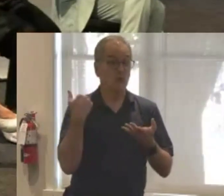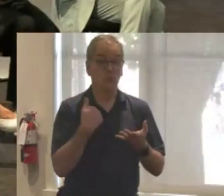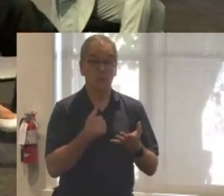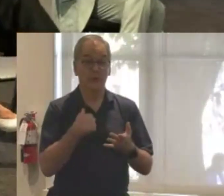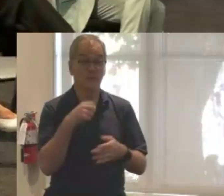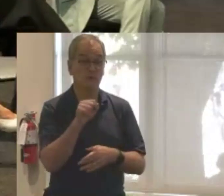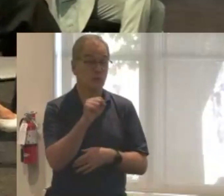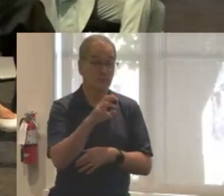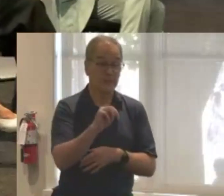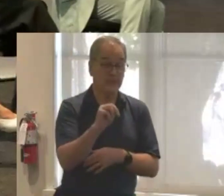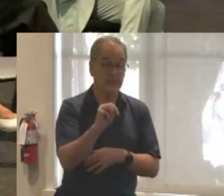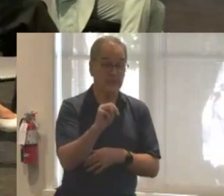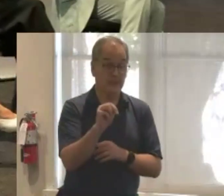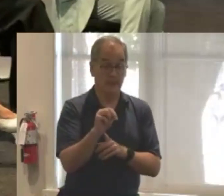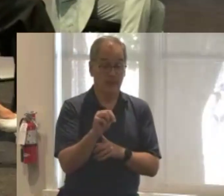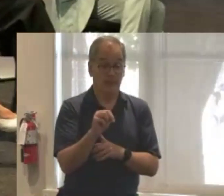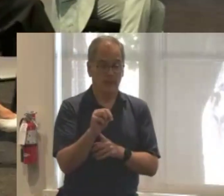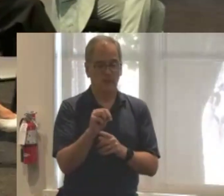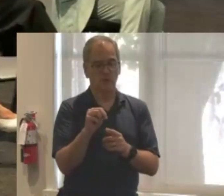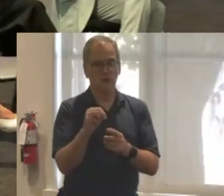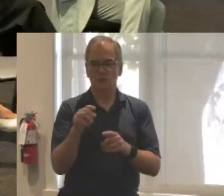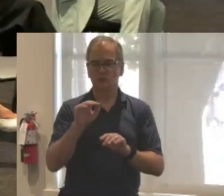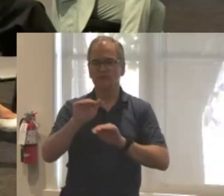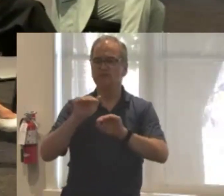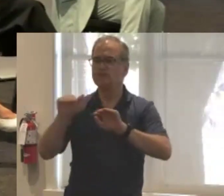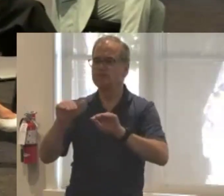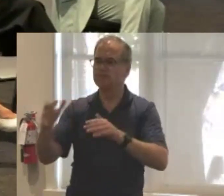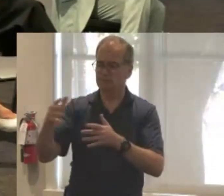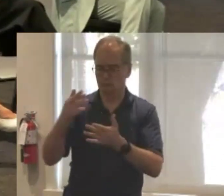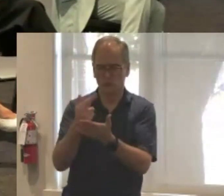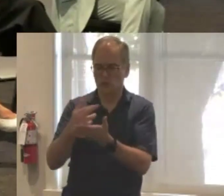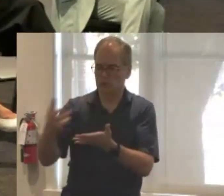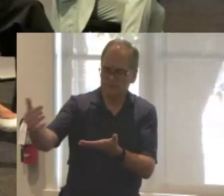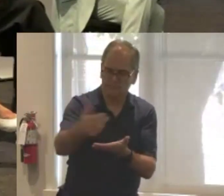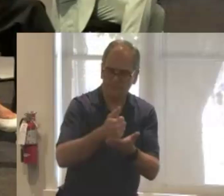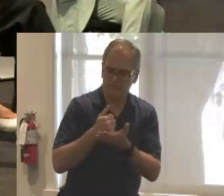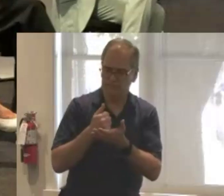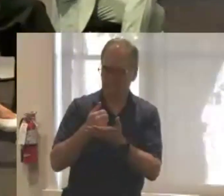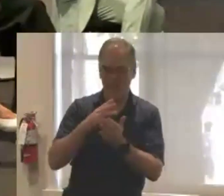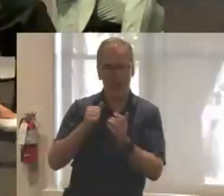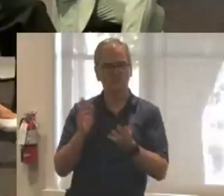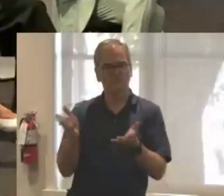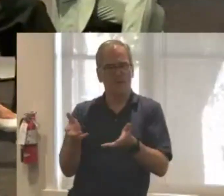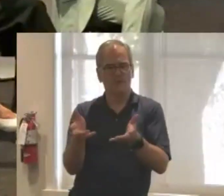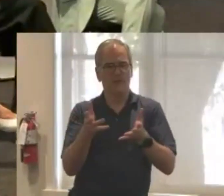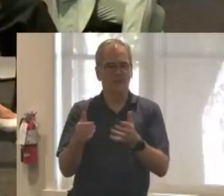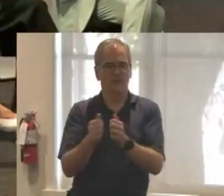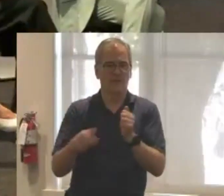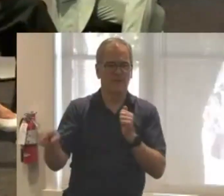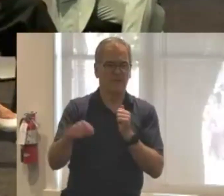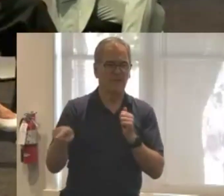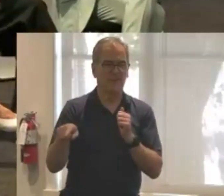resources without being specific allows you to have informal conversations that give way to youth sharing about their